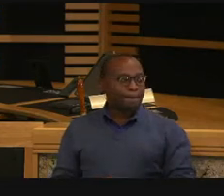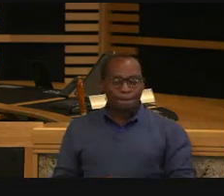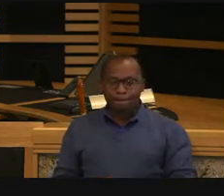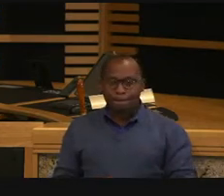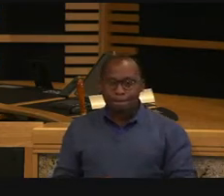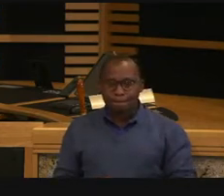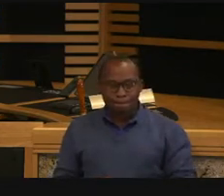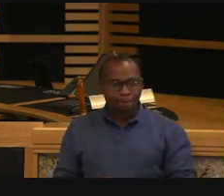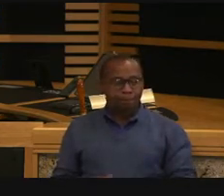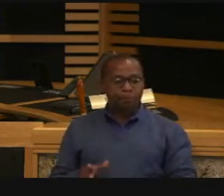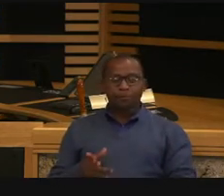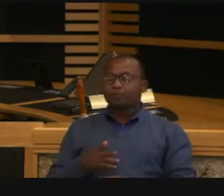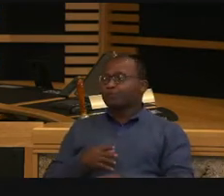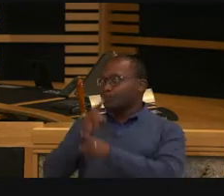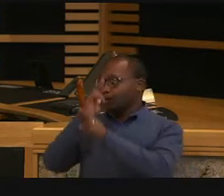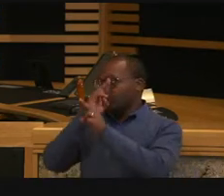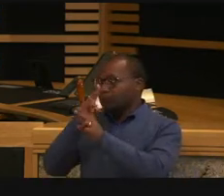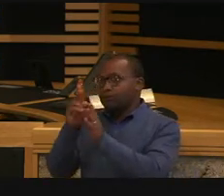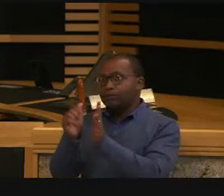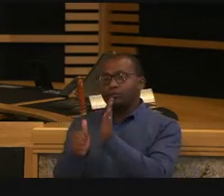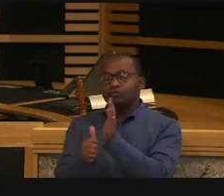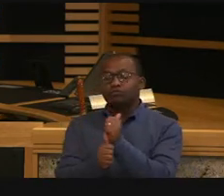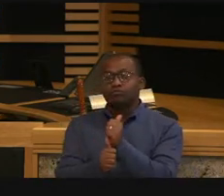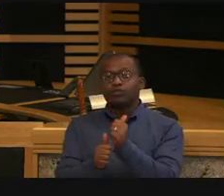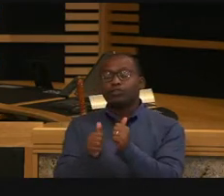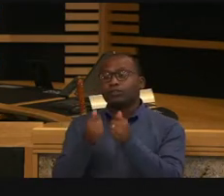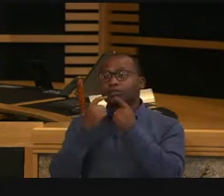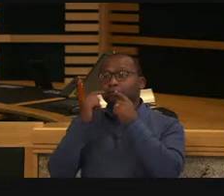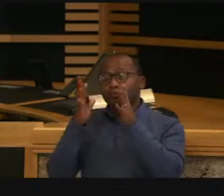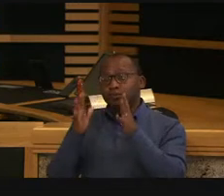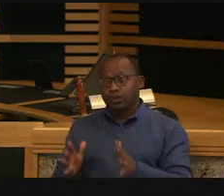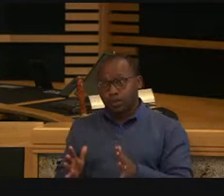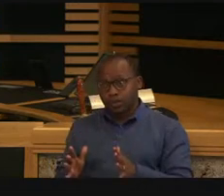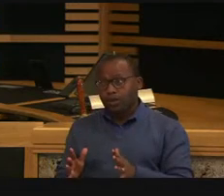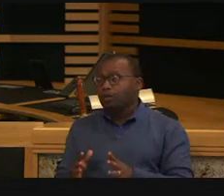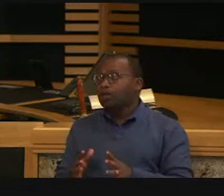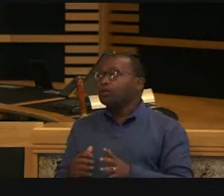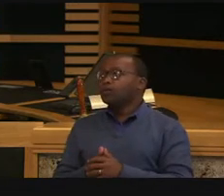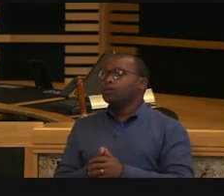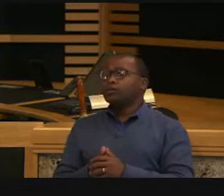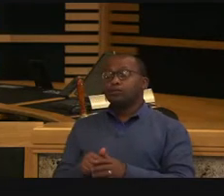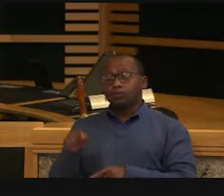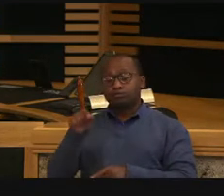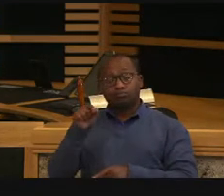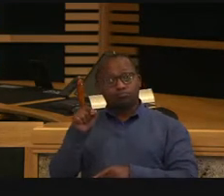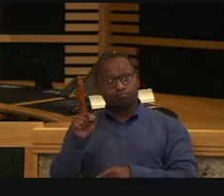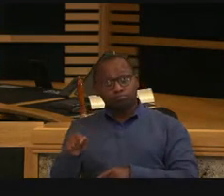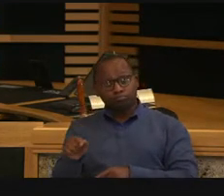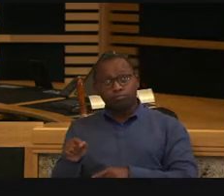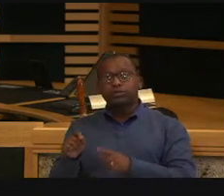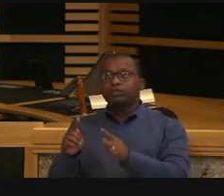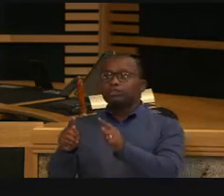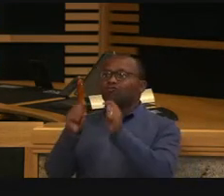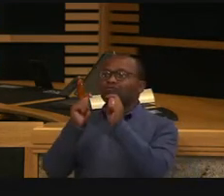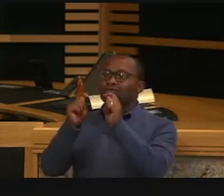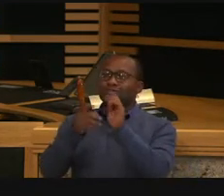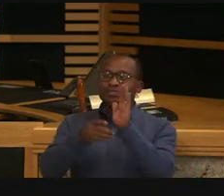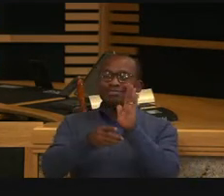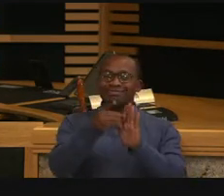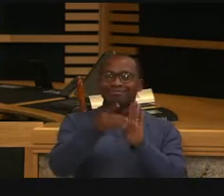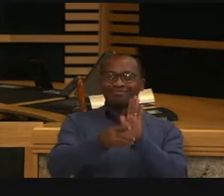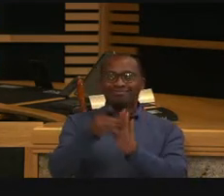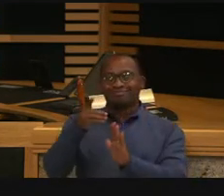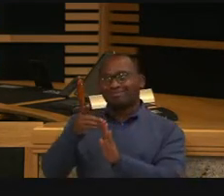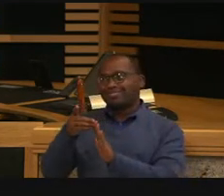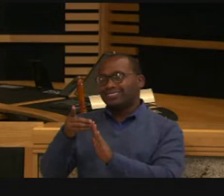Honourable Deputy Speaker, all protocols observed. Transportation developments have taken place since the beginning of the